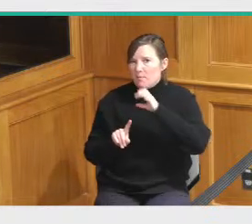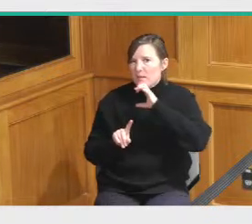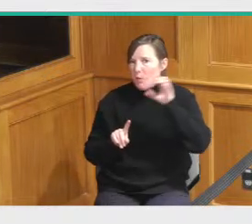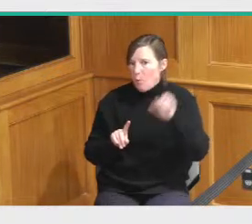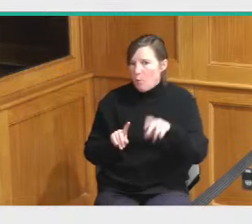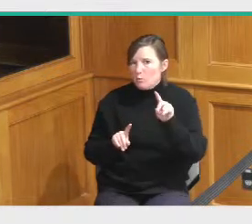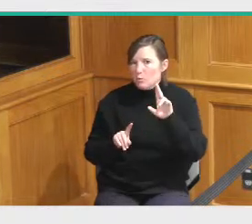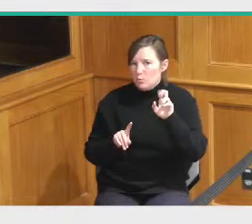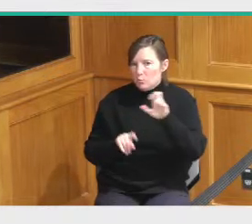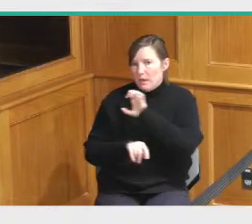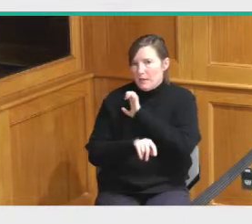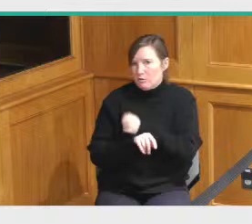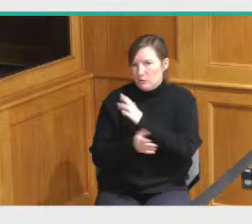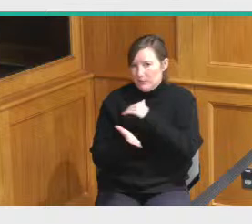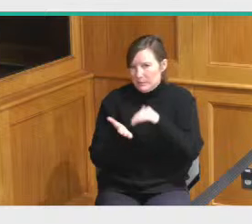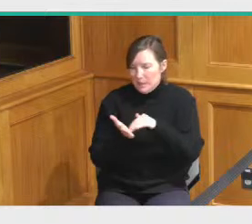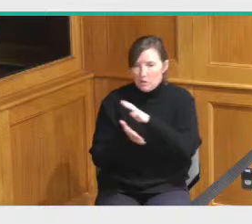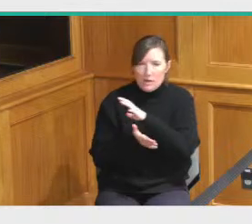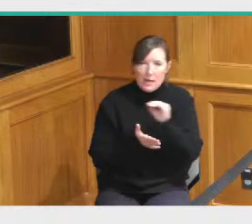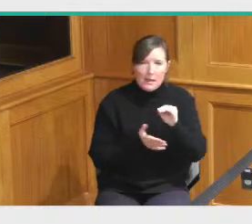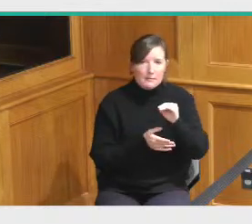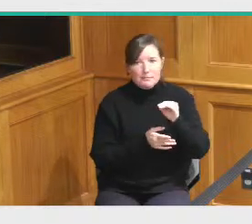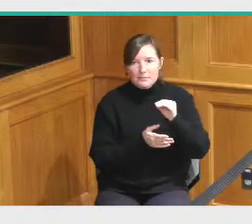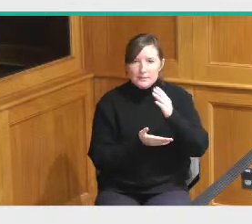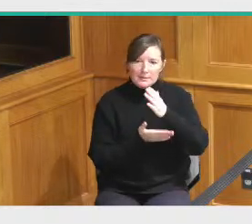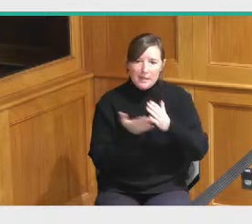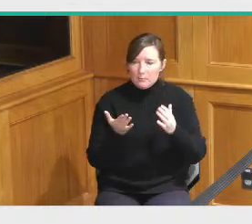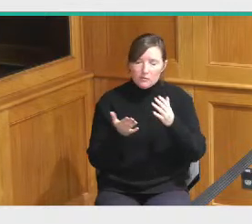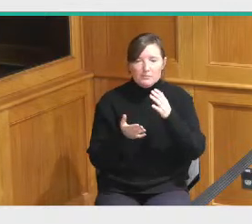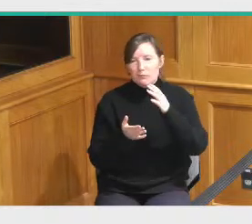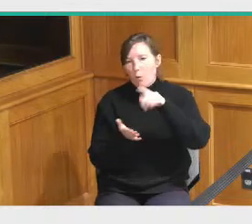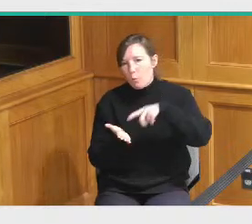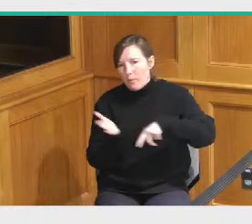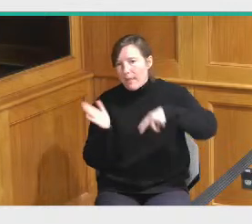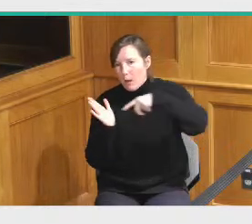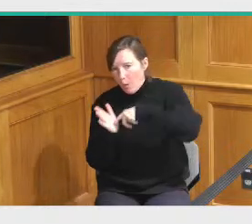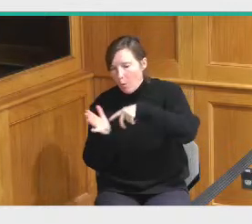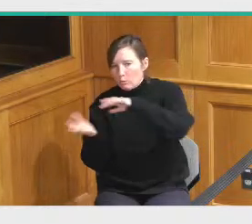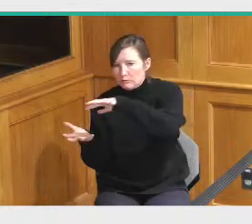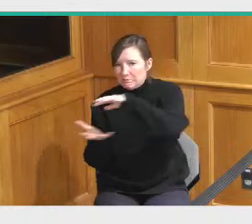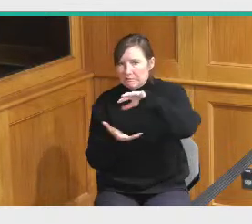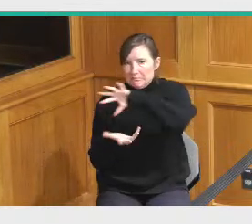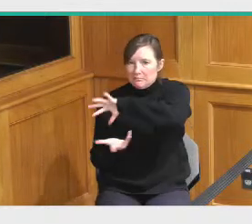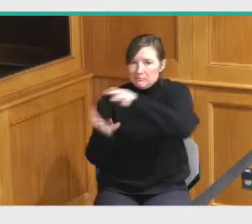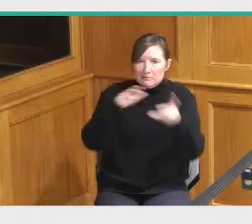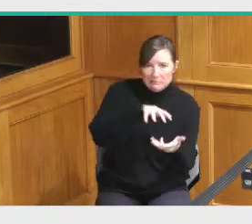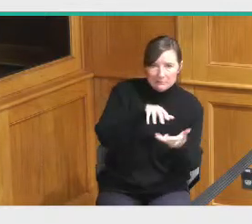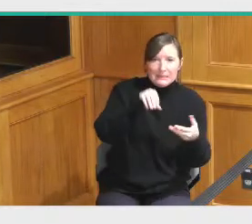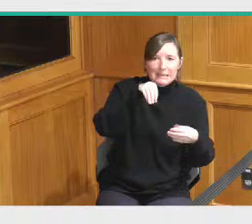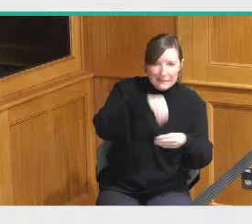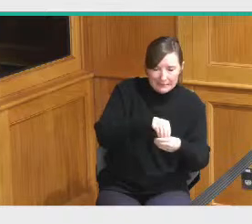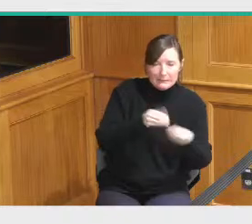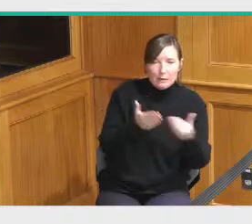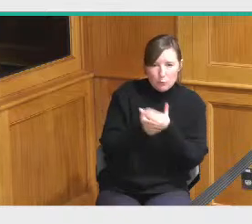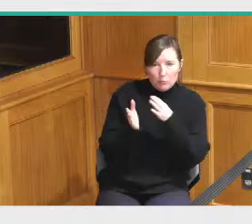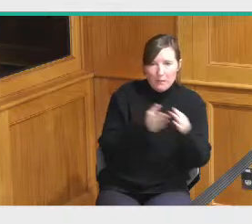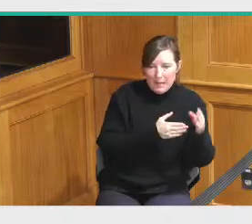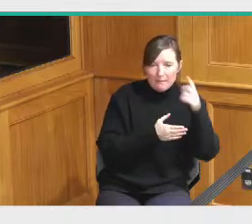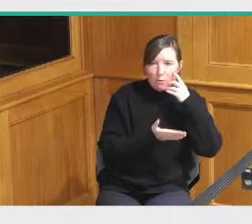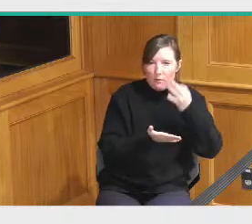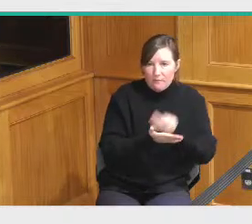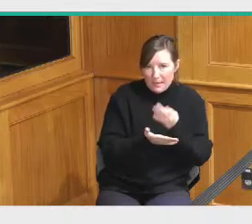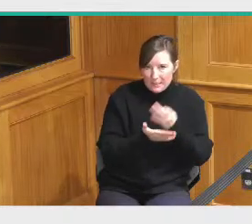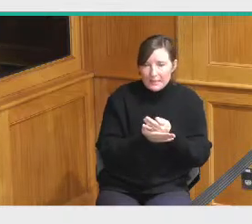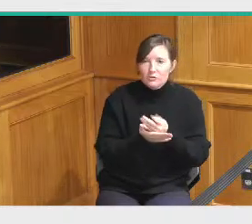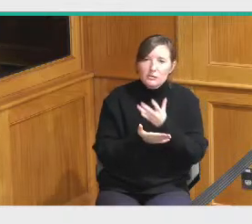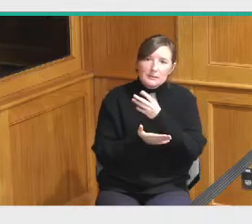et cetera, and funding and packaging that into a new plan of finance. There's obviously reserves, contingency, and pre-development costs